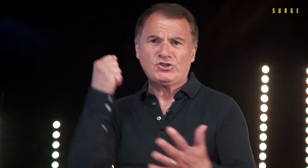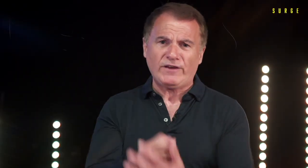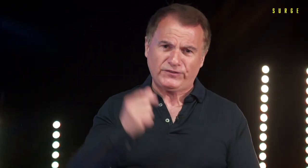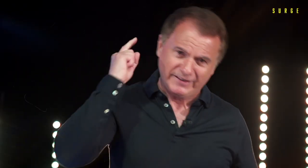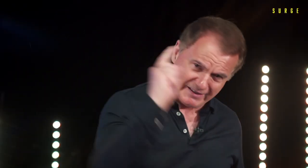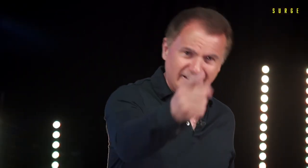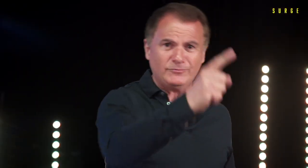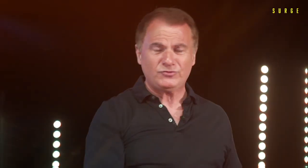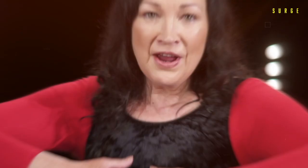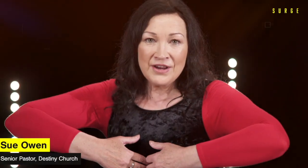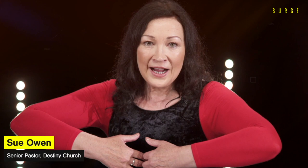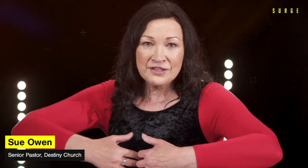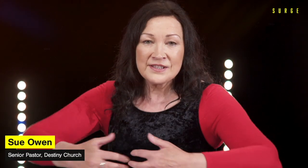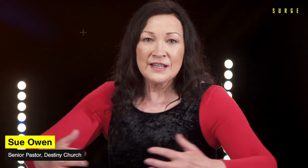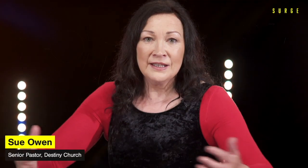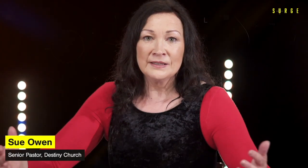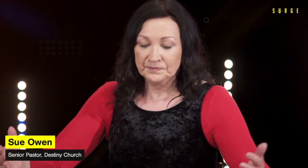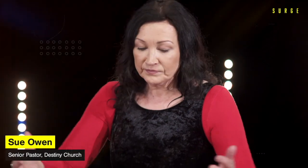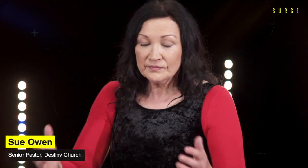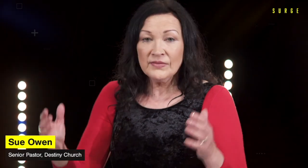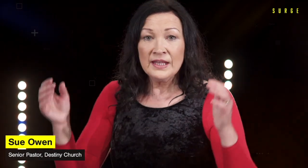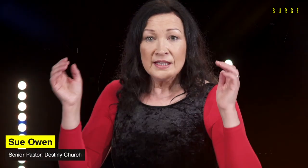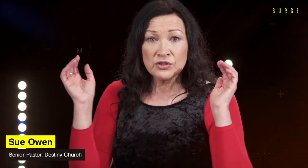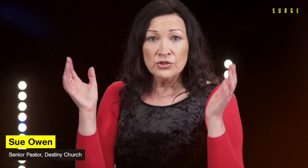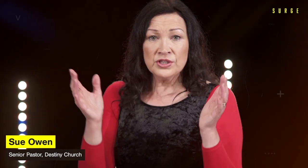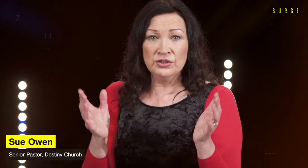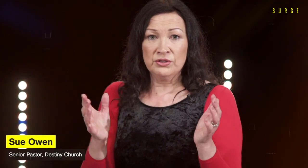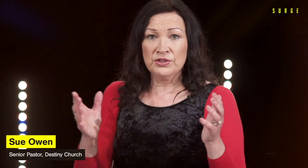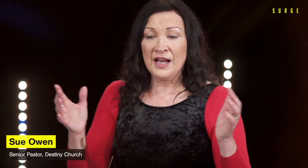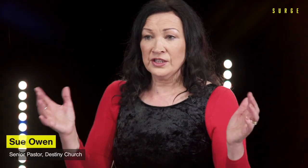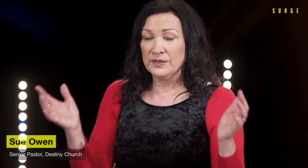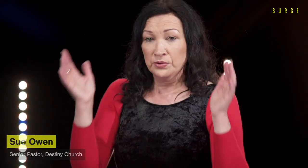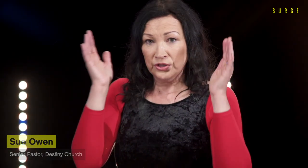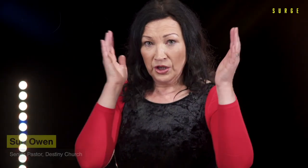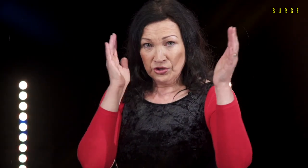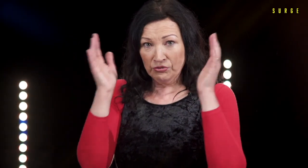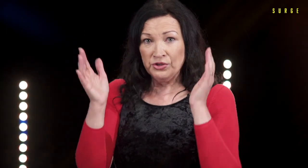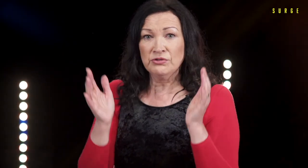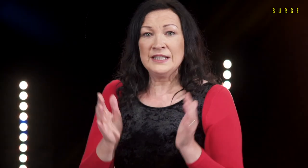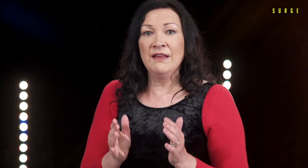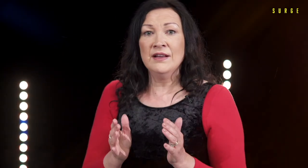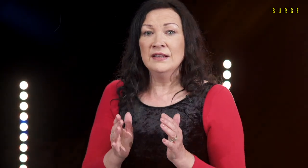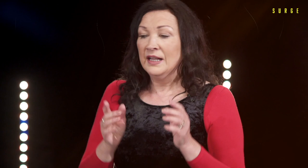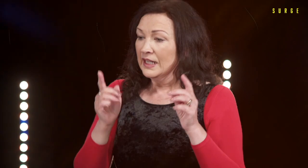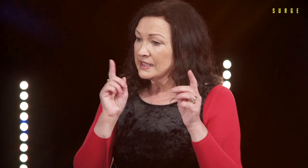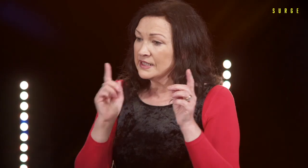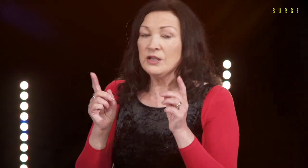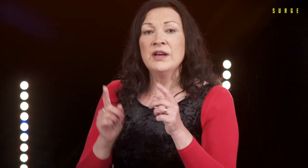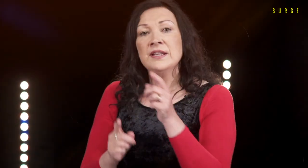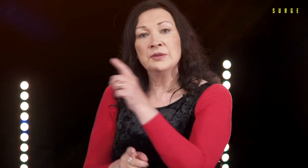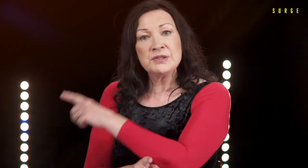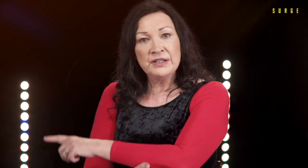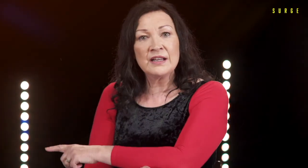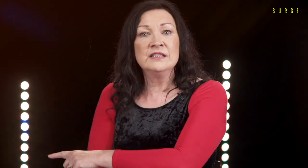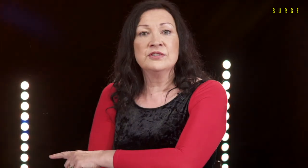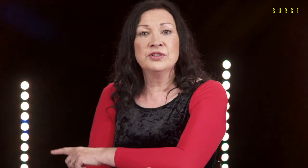to shift in the name of Jesus. Very act of singing is causing you to actually put two and two together and see where